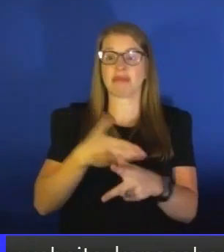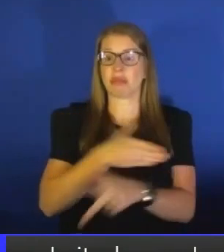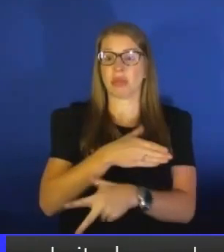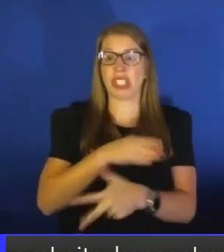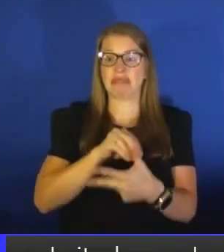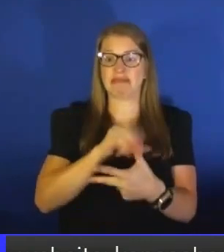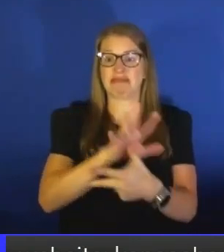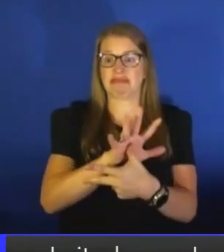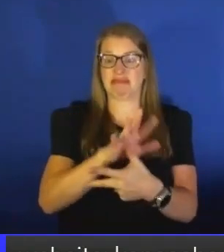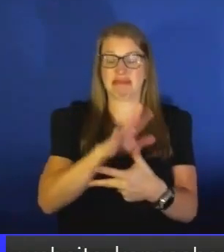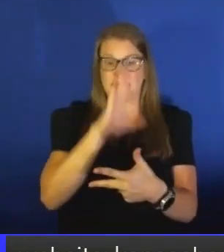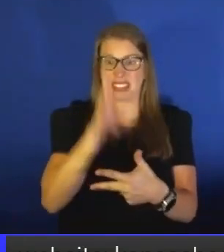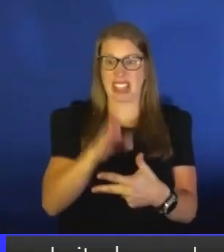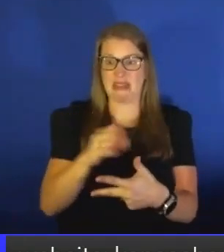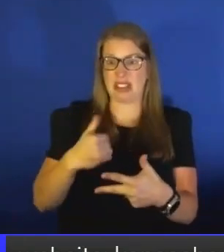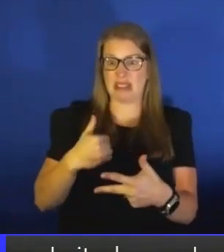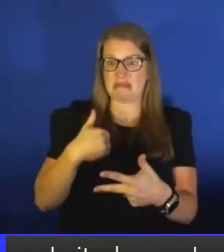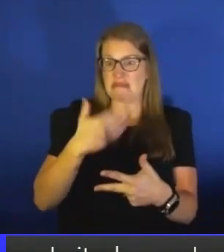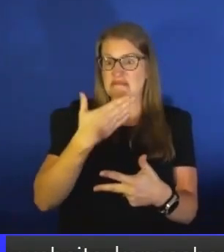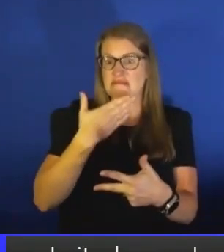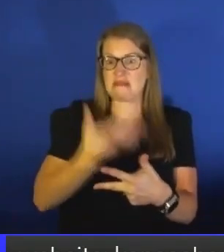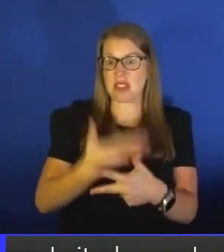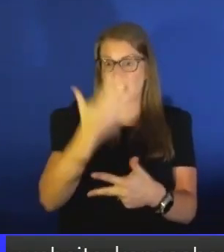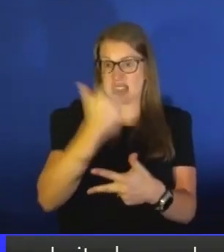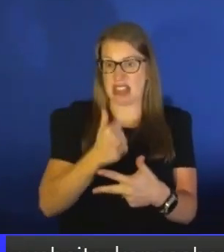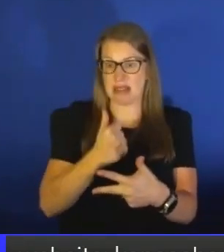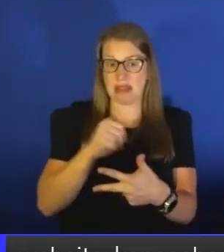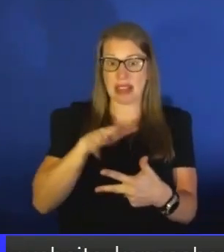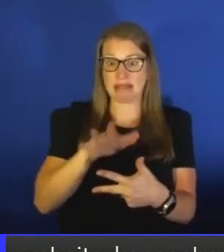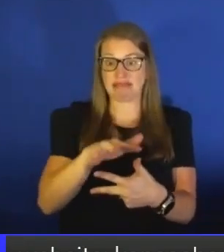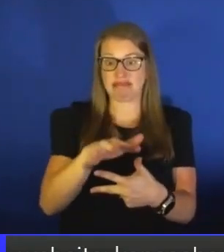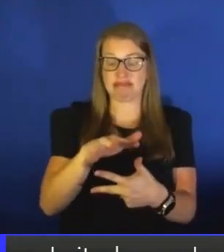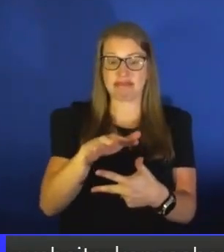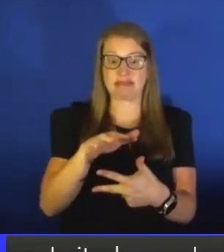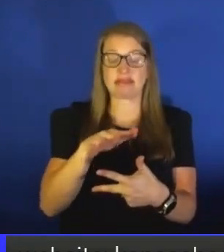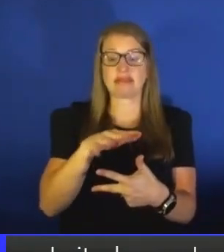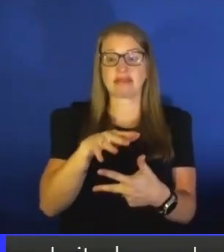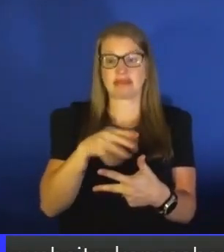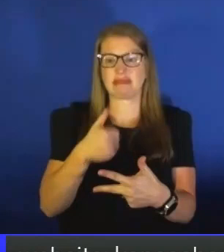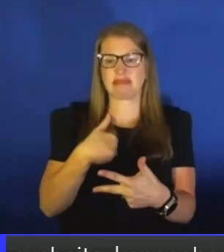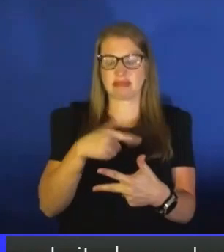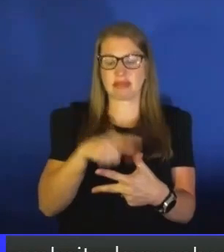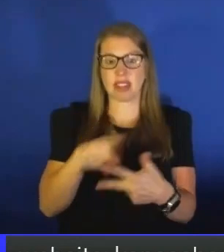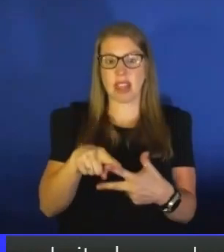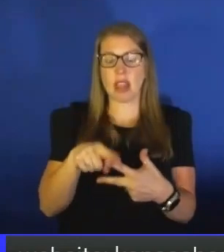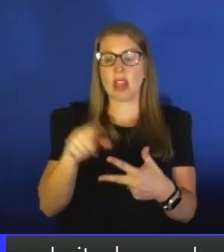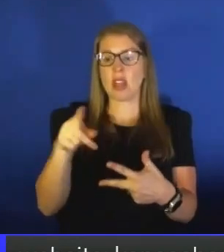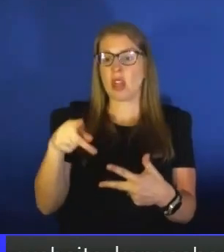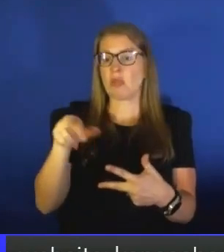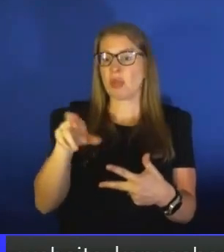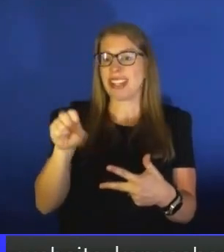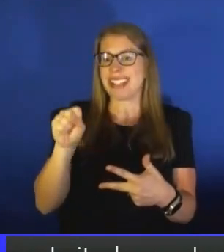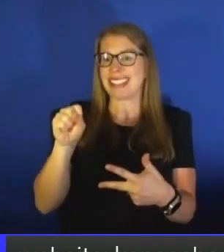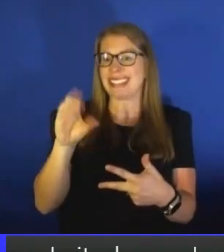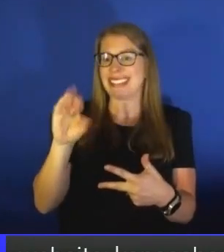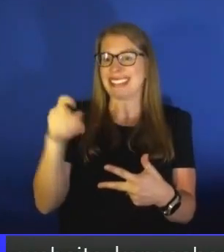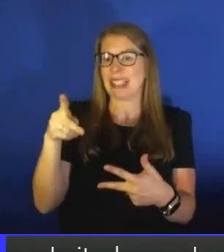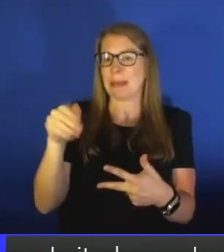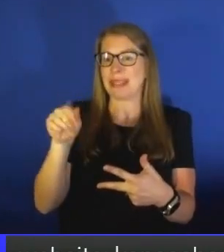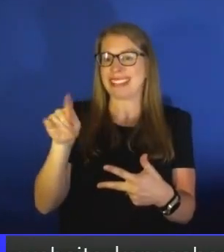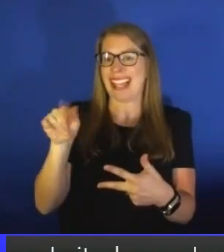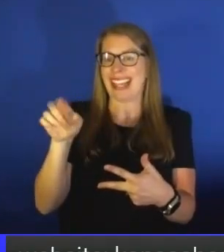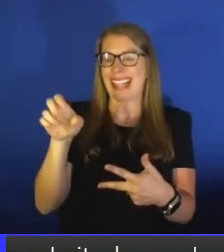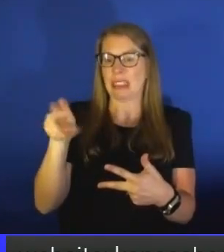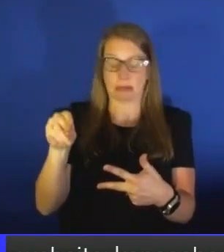had a little bit of anxiety or insomnia. Then we have what we call a precipitating event. So that could be a major health issue, a